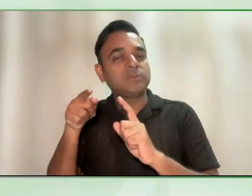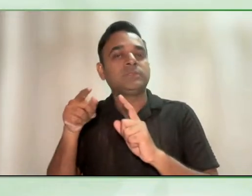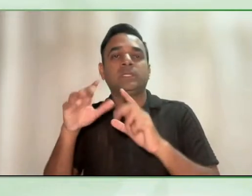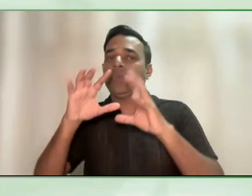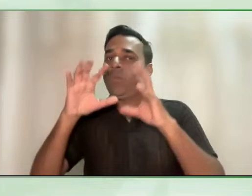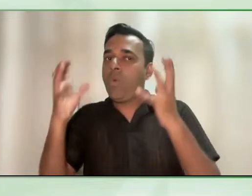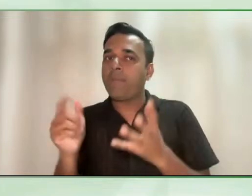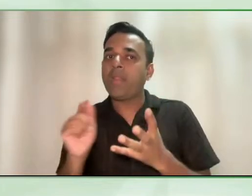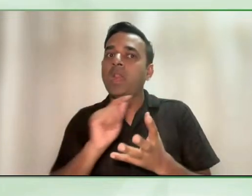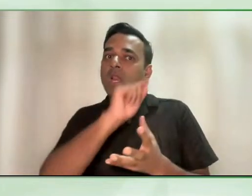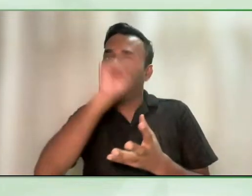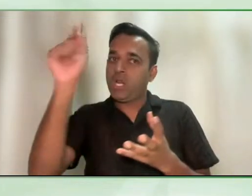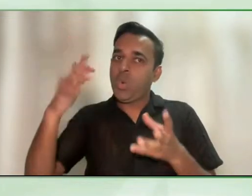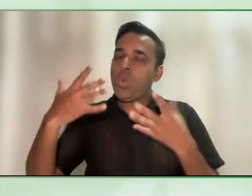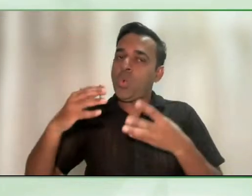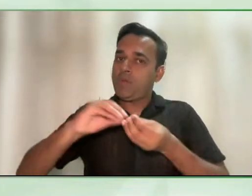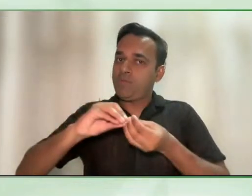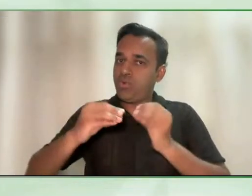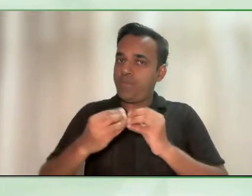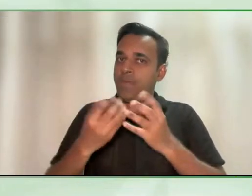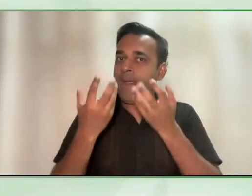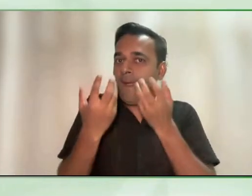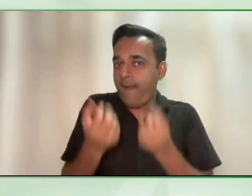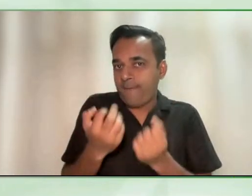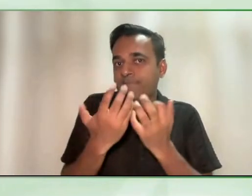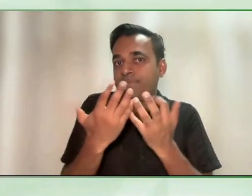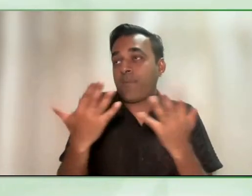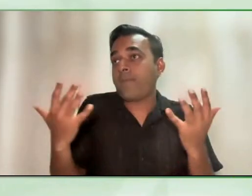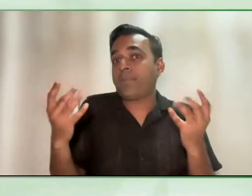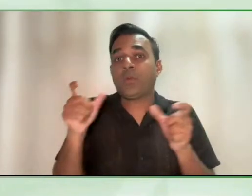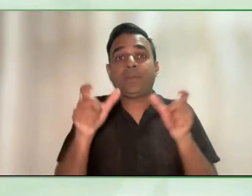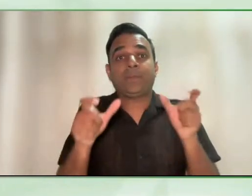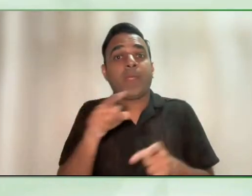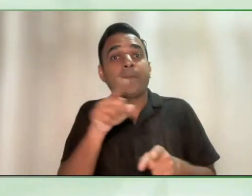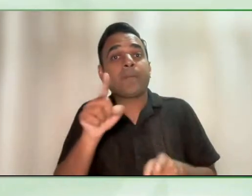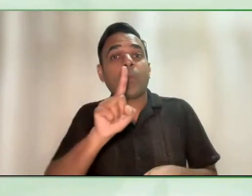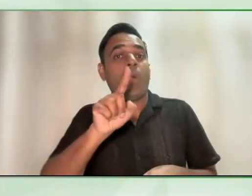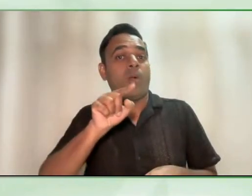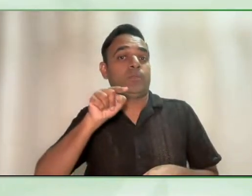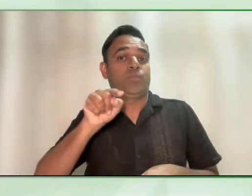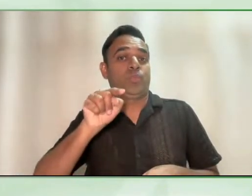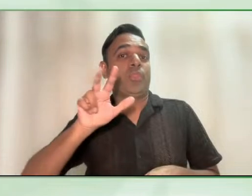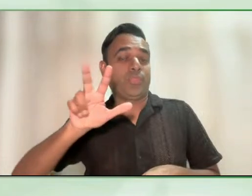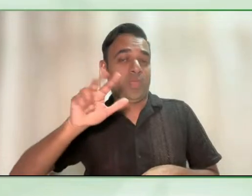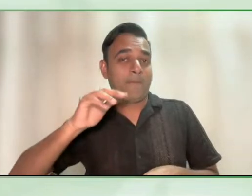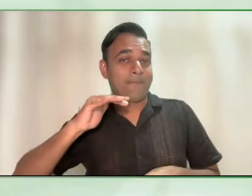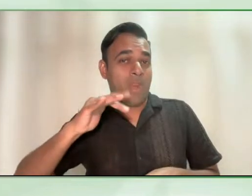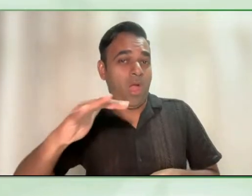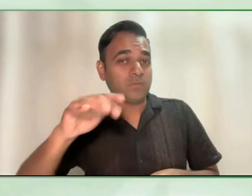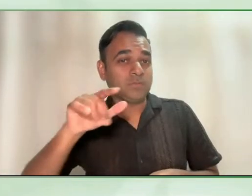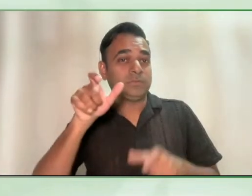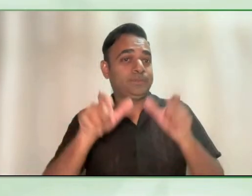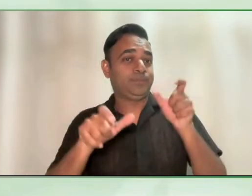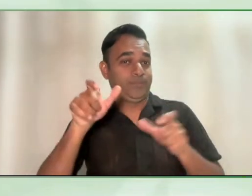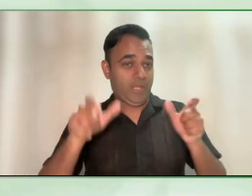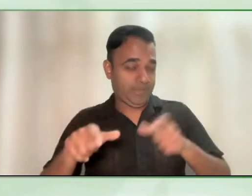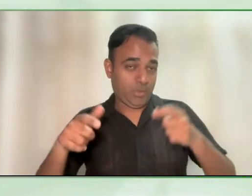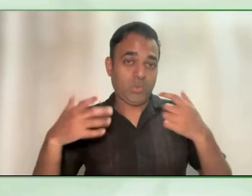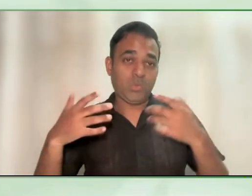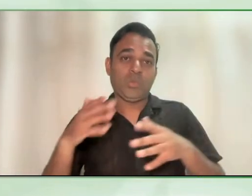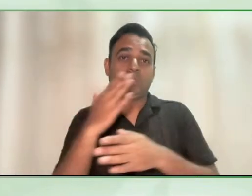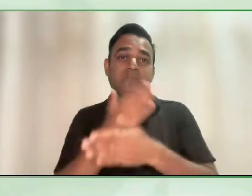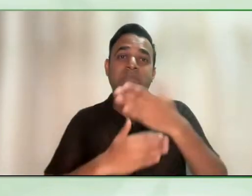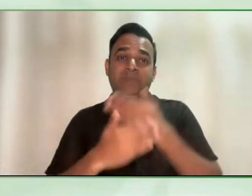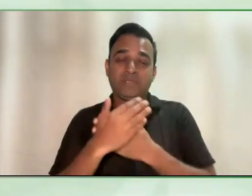of the population that's supposed to be included, red flags would go up. But so far they have not with disability. So we look at